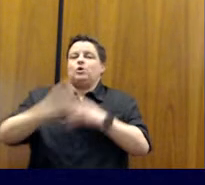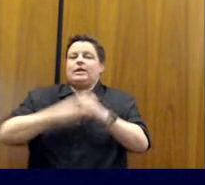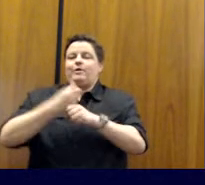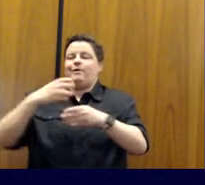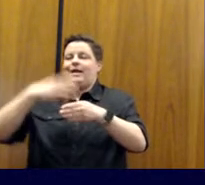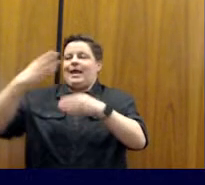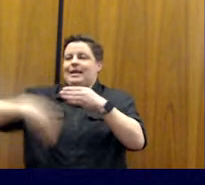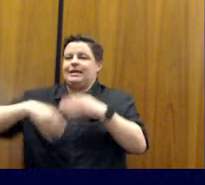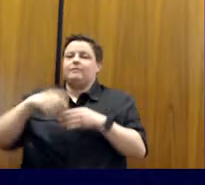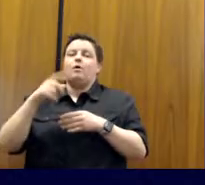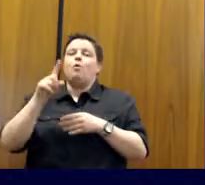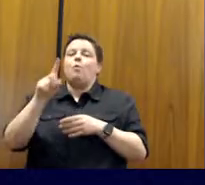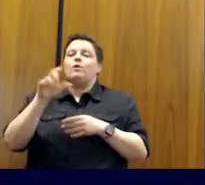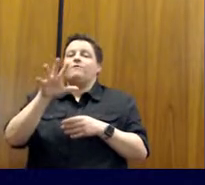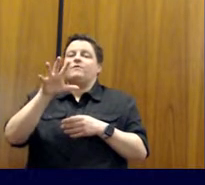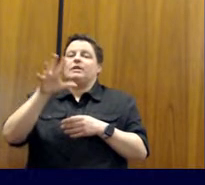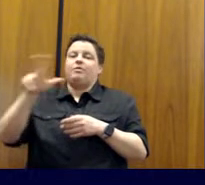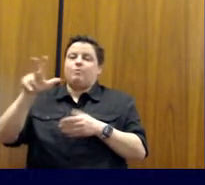of